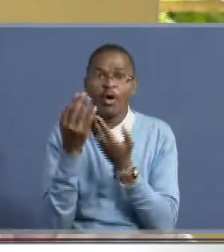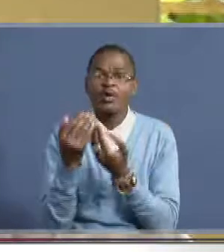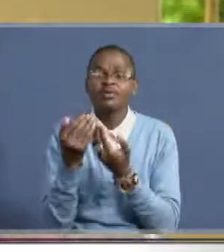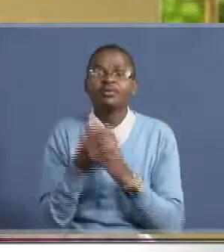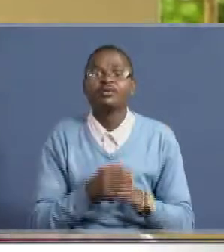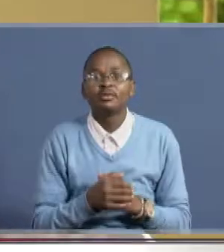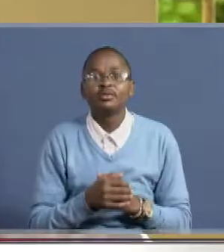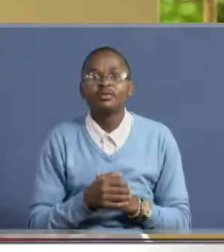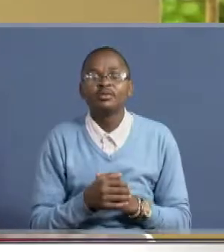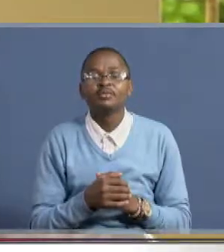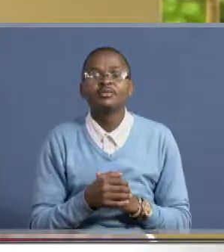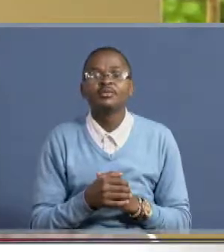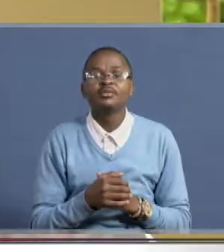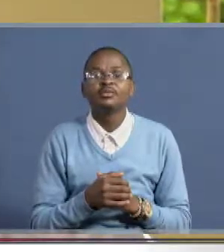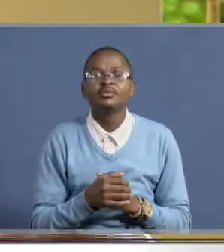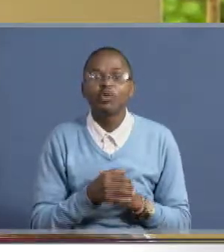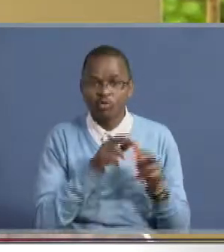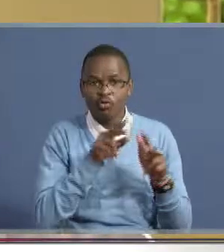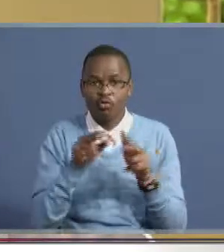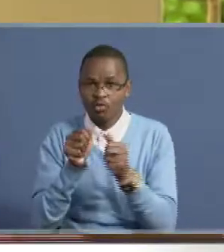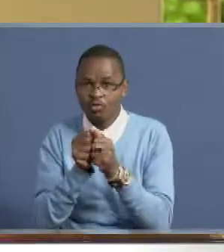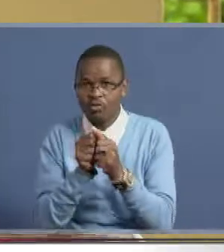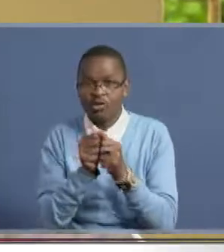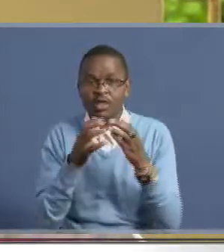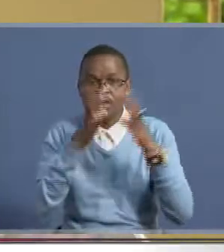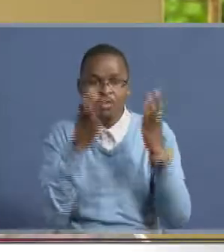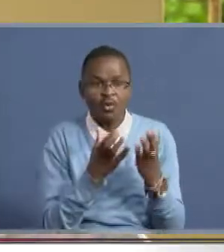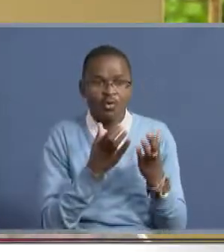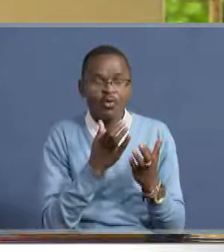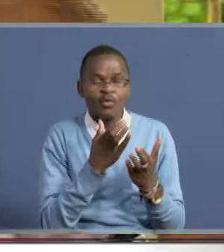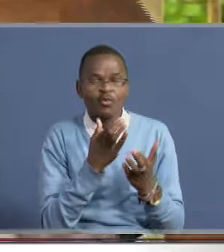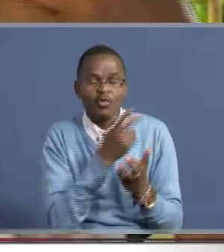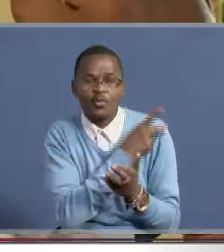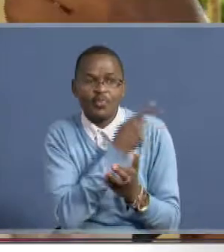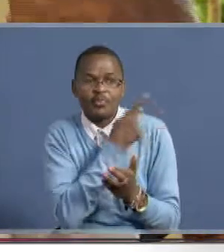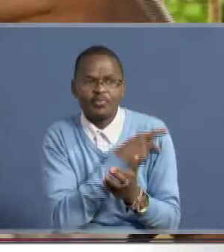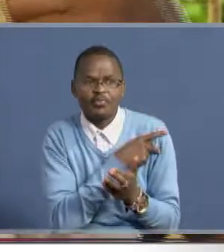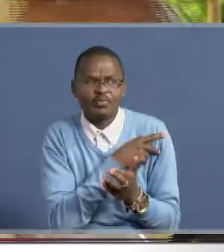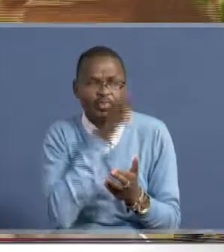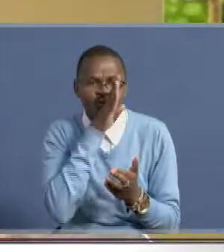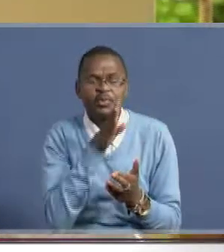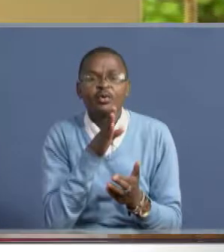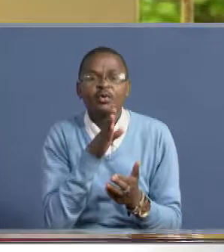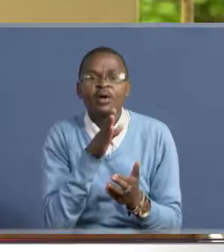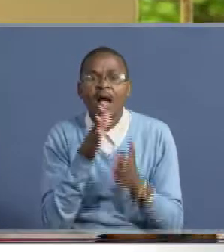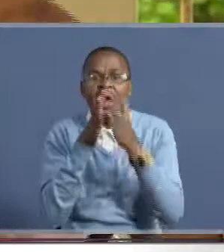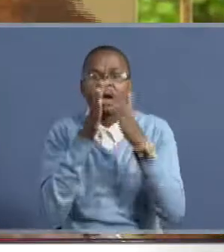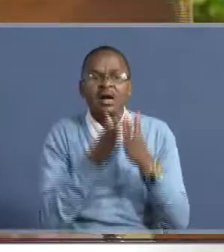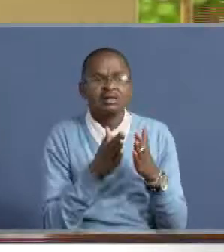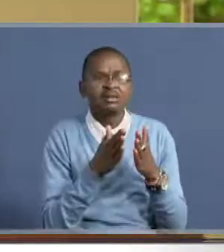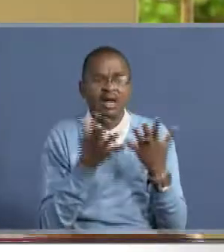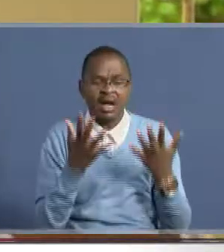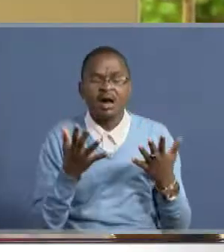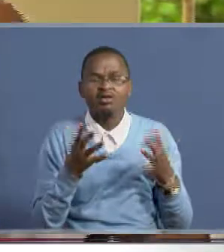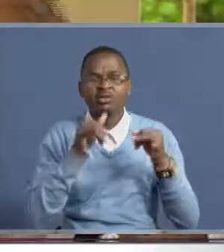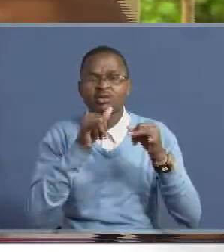I accustomed to work with the community, with the patient, visit his house, how